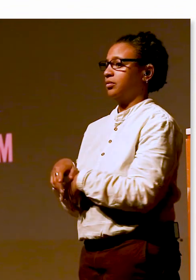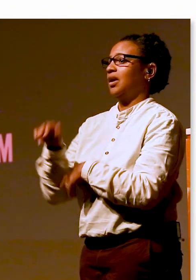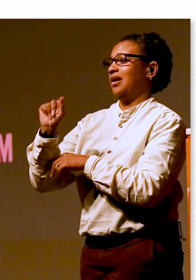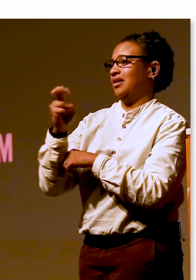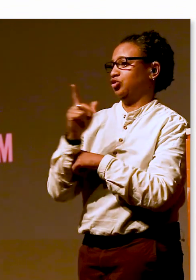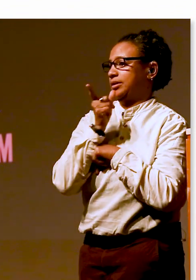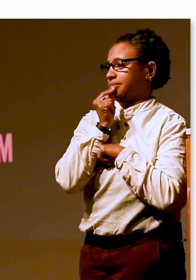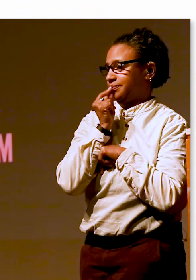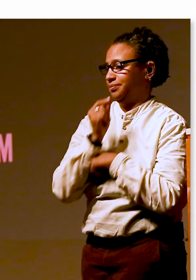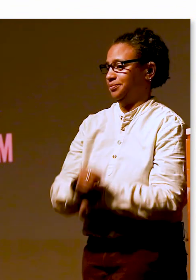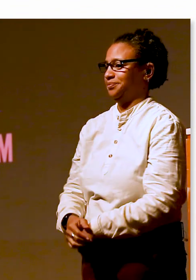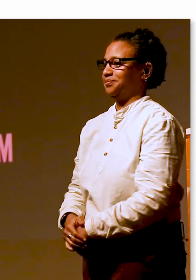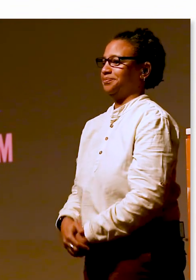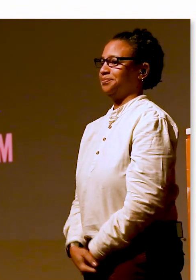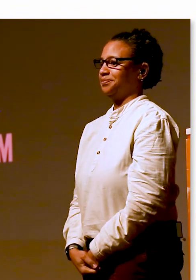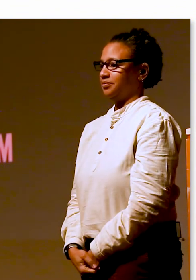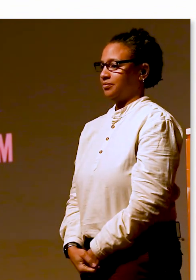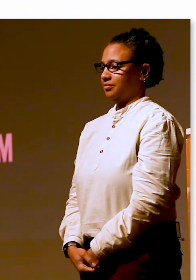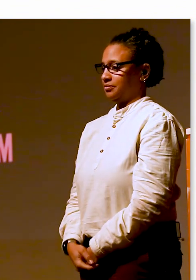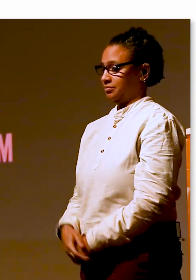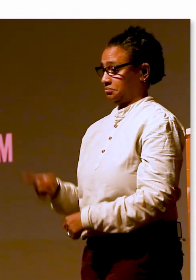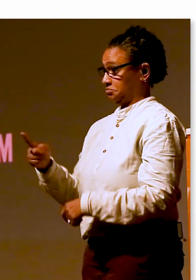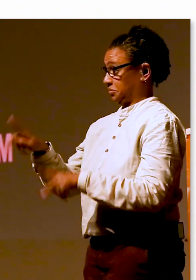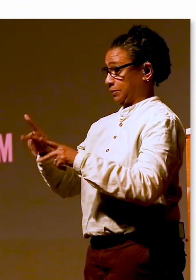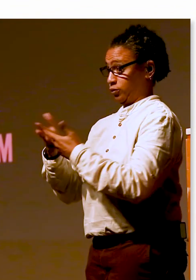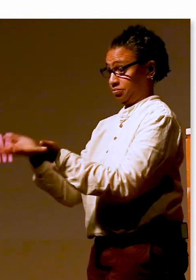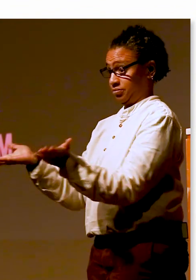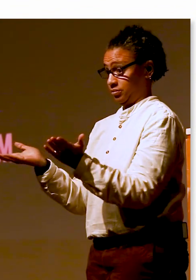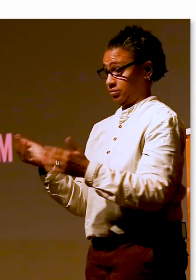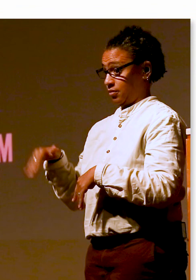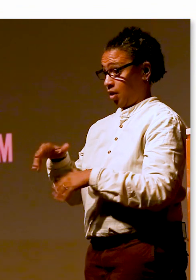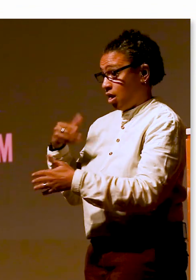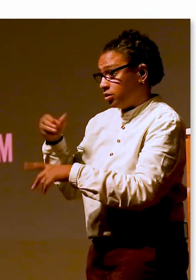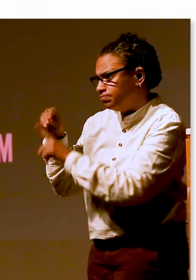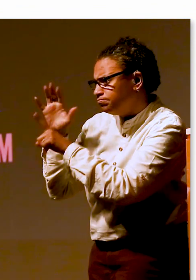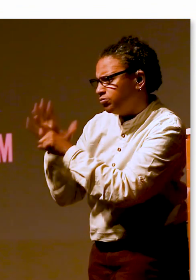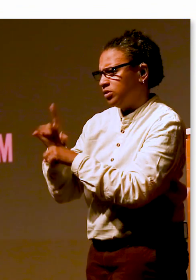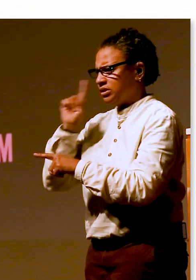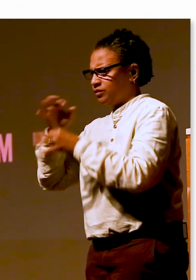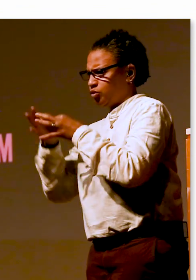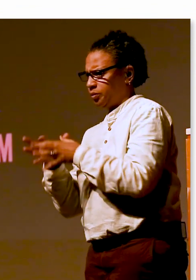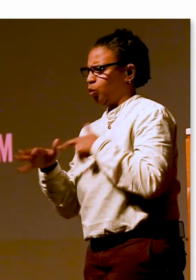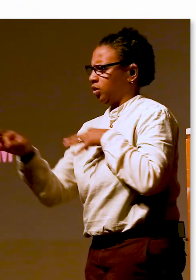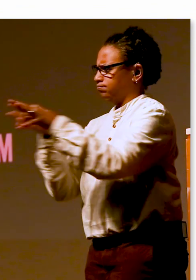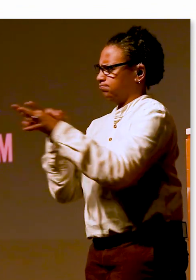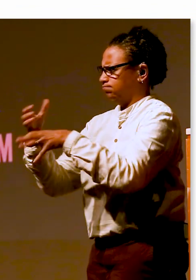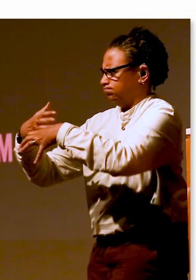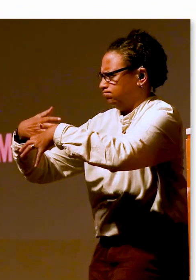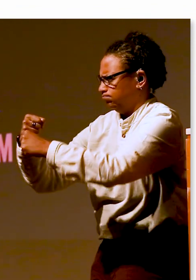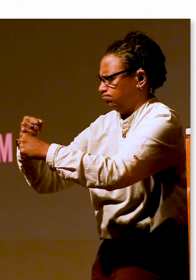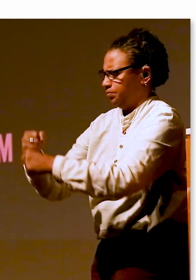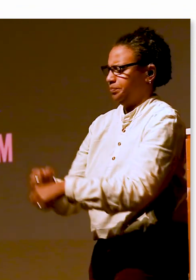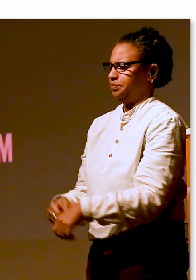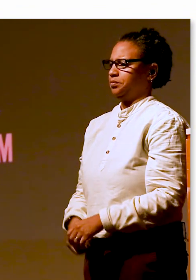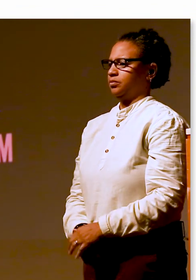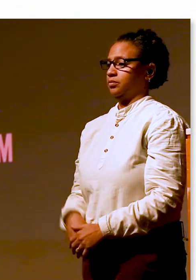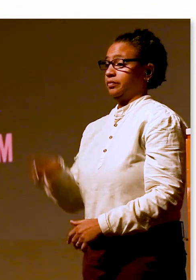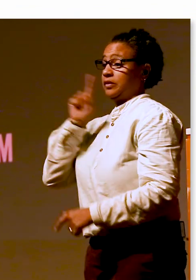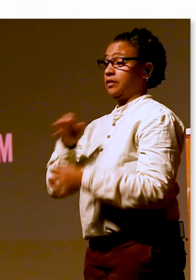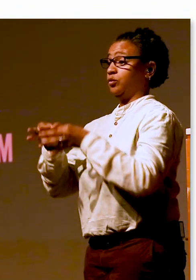For those new to experiencing events that use deaf interpreters, we want to give a quick explanation. Deaf interpreters